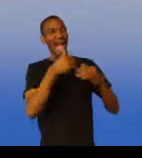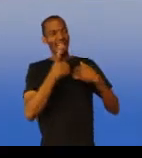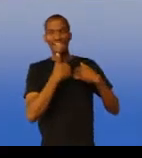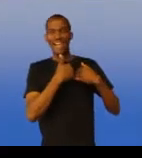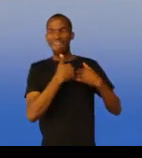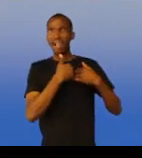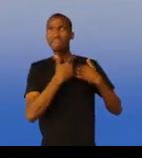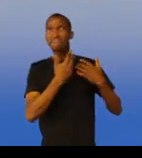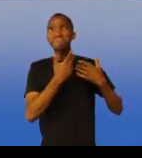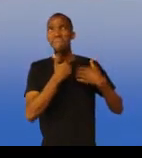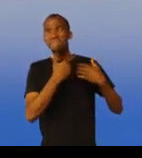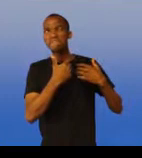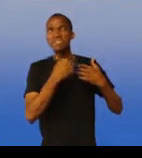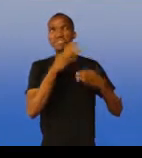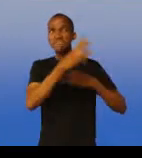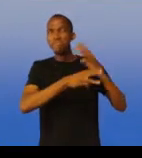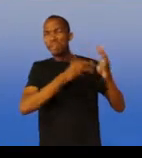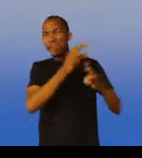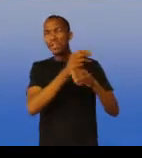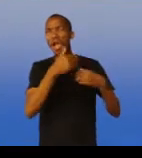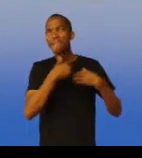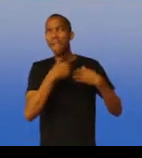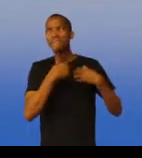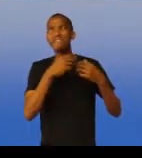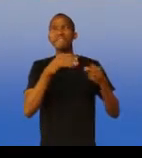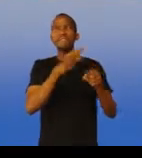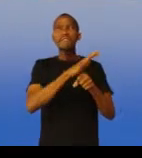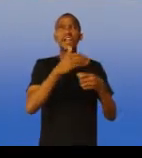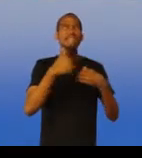I'm trying to remember. This world is full